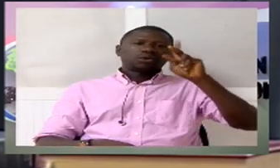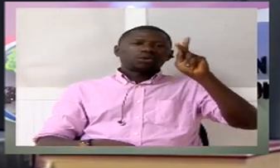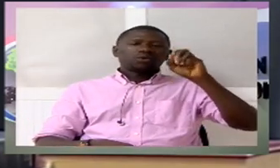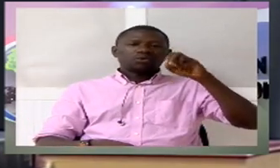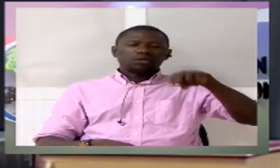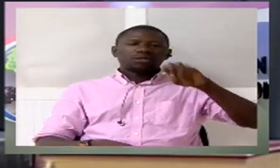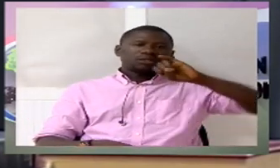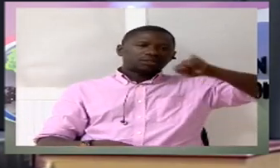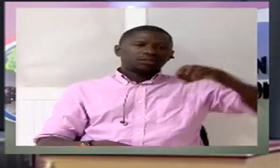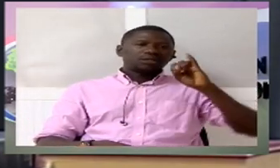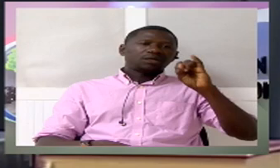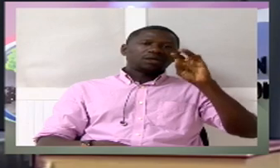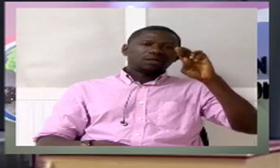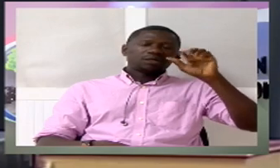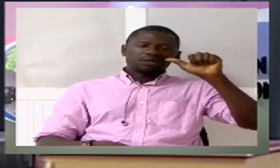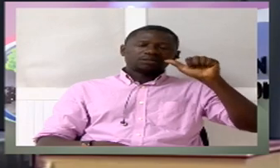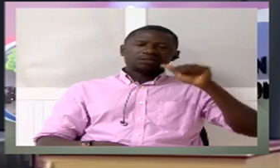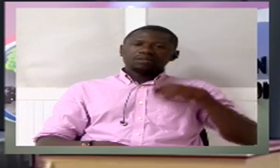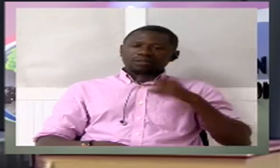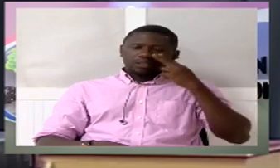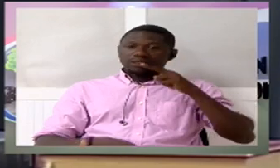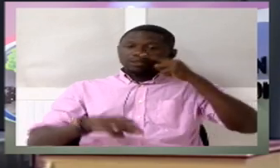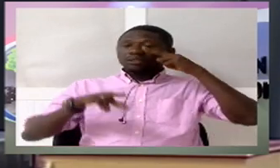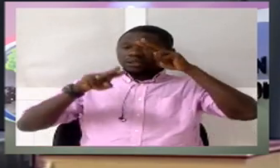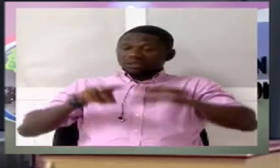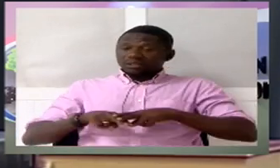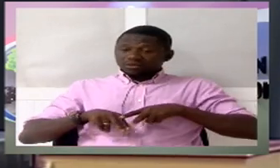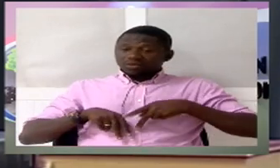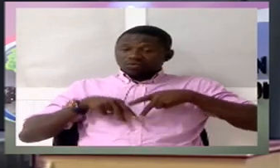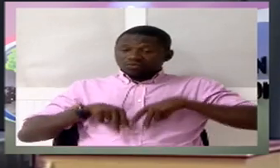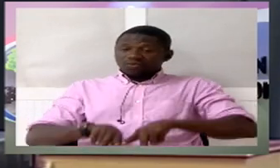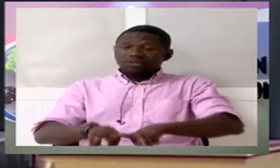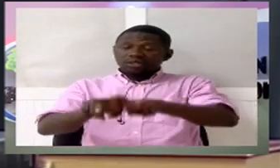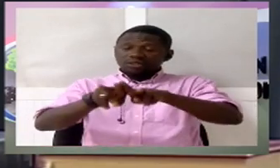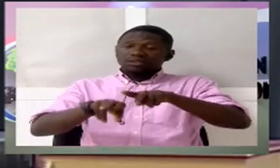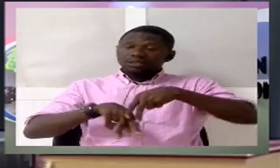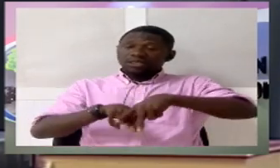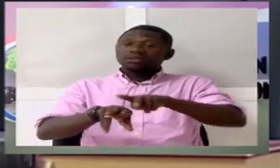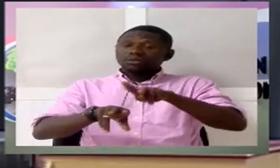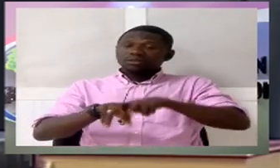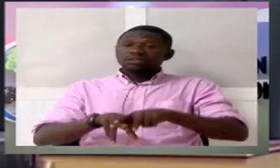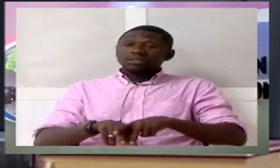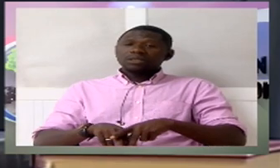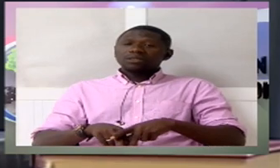He was sitting by the bank and stretched on his legs. On the ground. Okay, he was sitting on the ground and he stretched his legs.